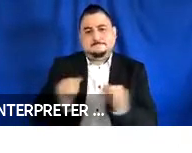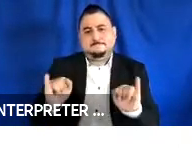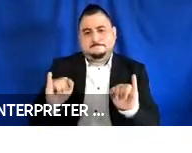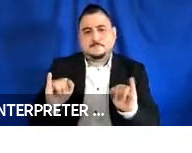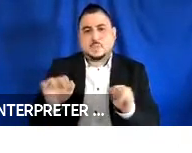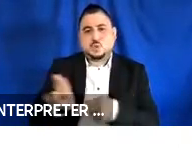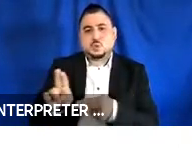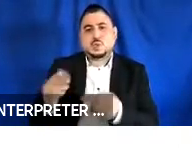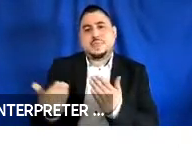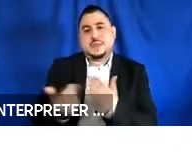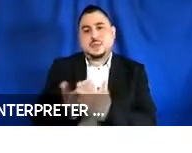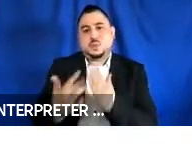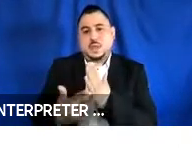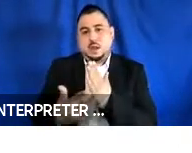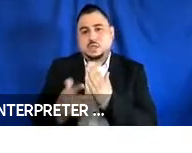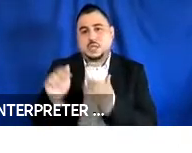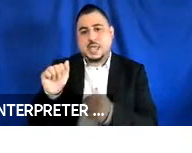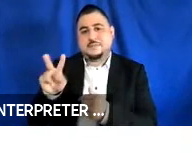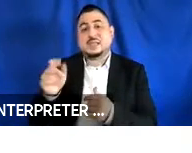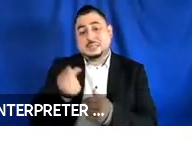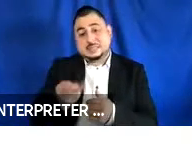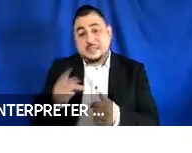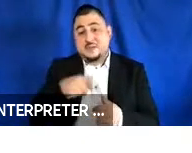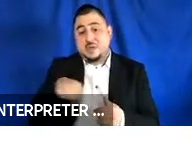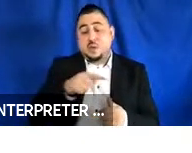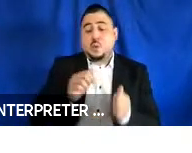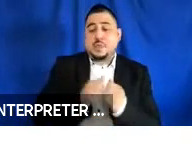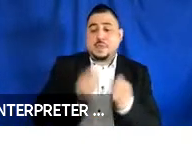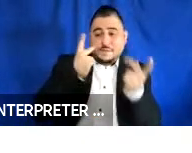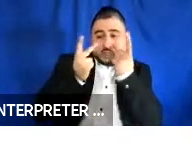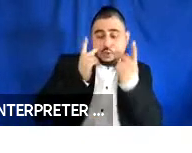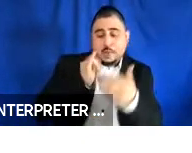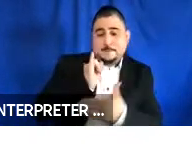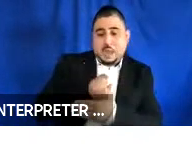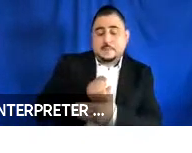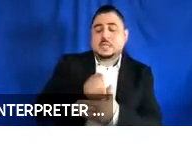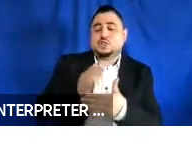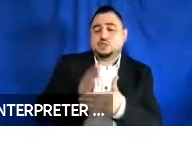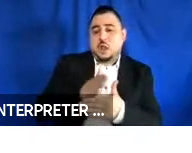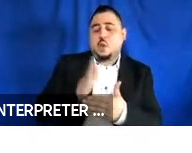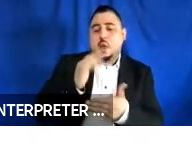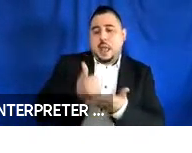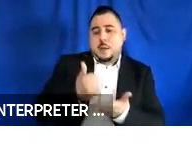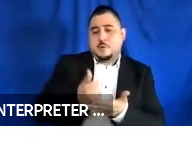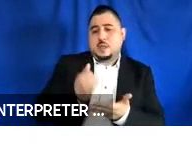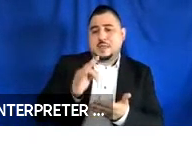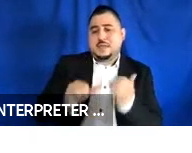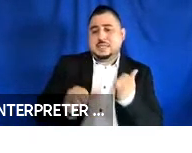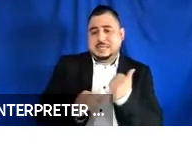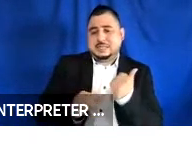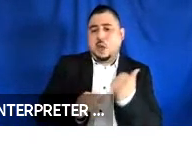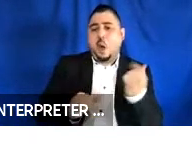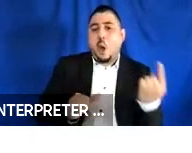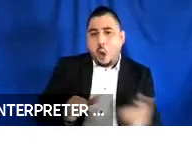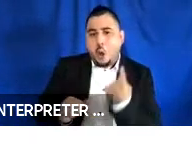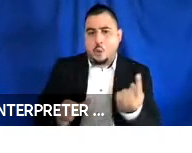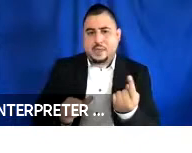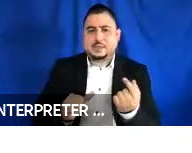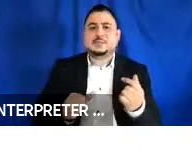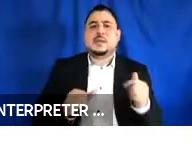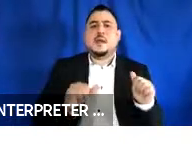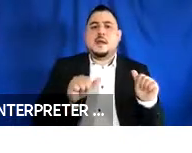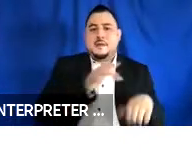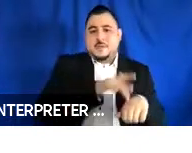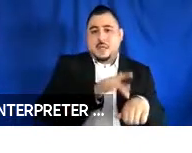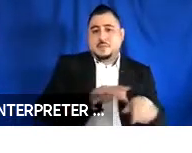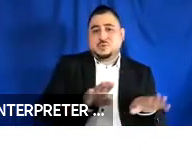mode. Notably, several participants with visual impairments shared that it would be helpful if assistance was always available to open and